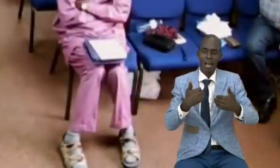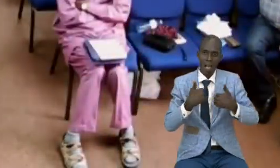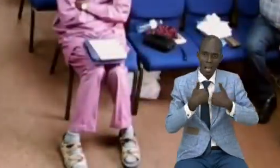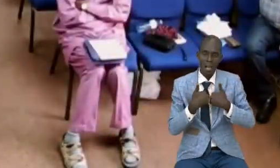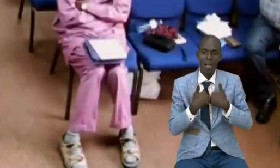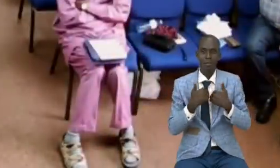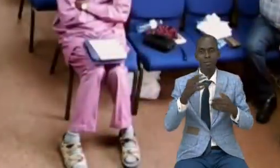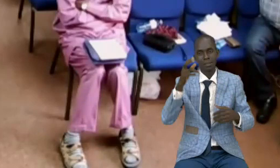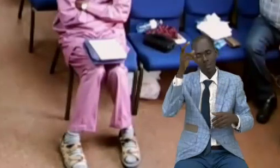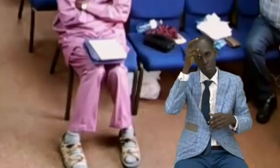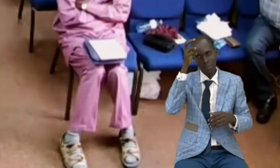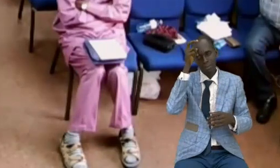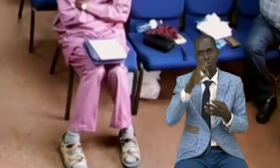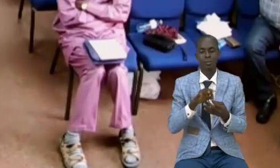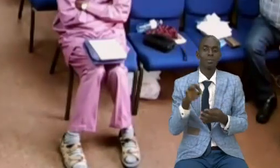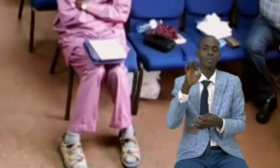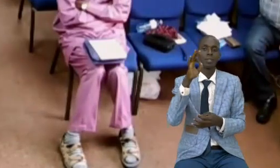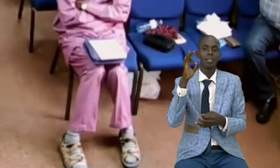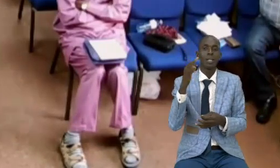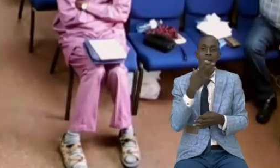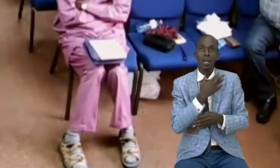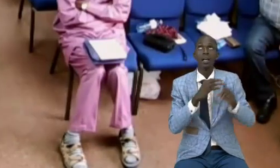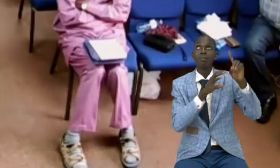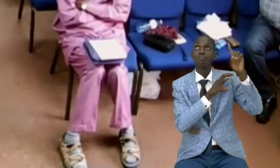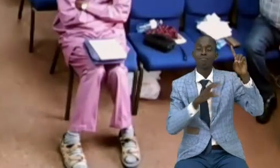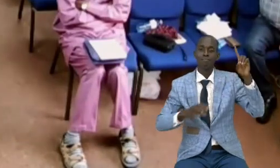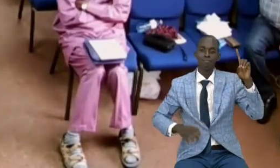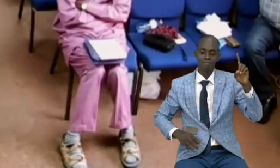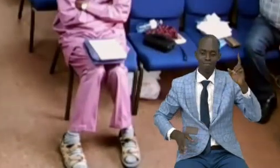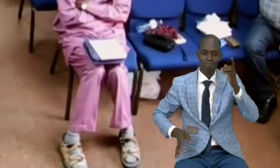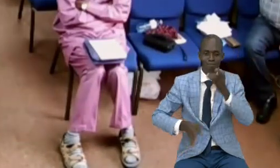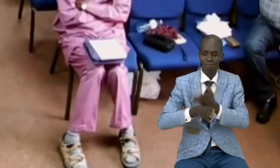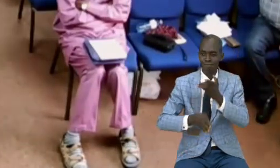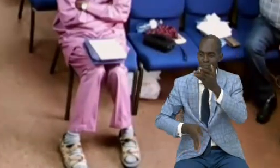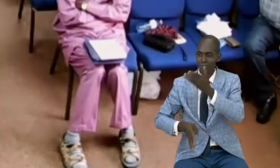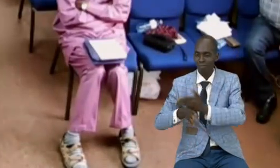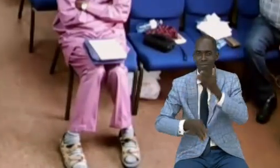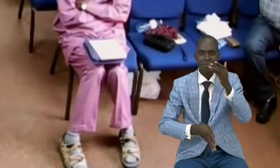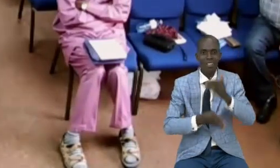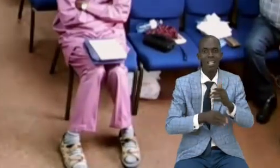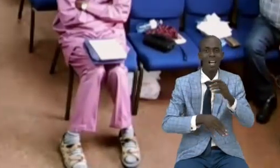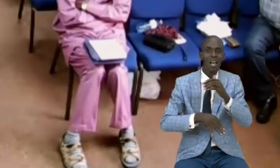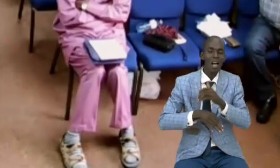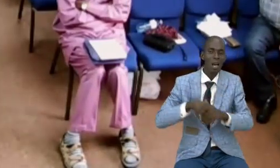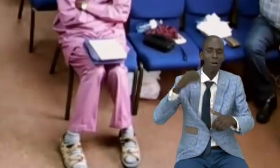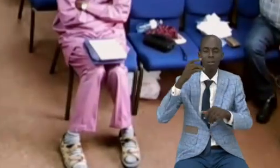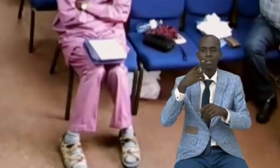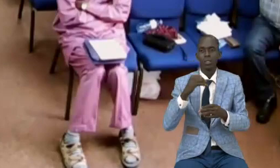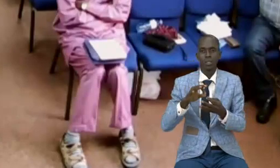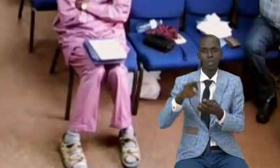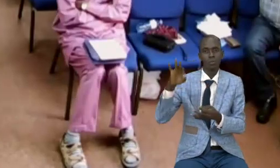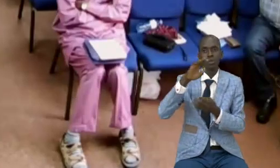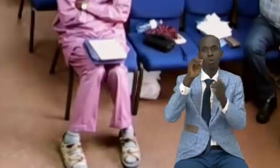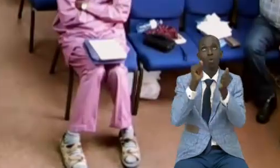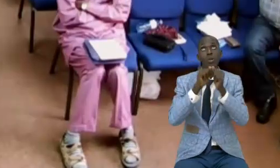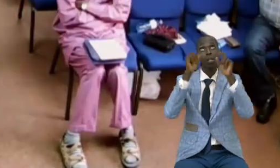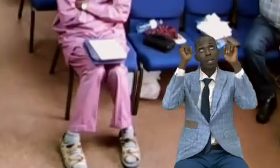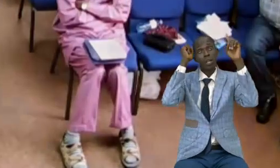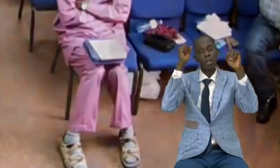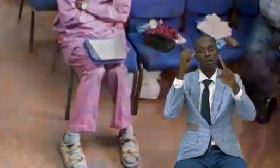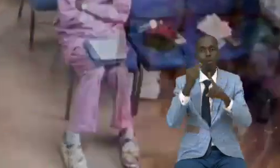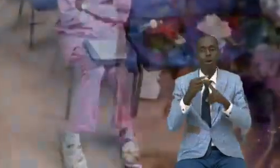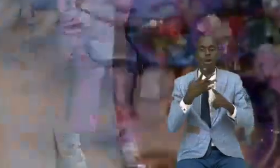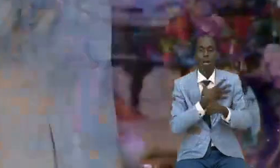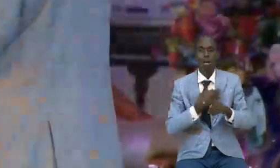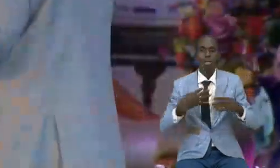with devils, and he cast out the spirits with his word, and